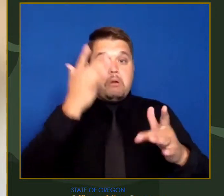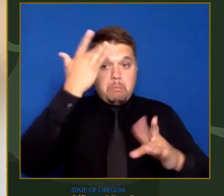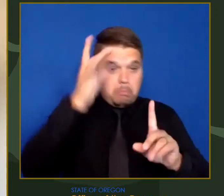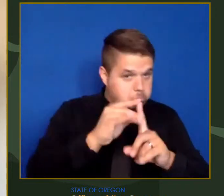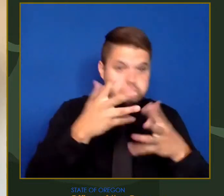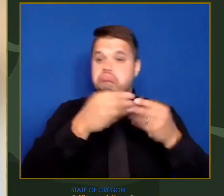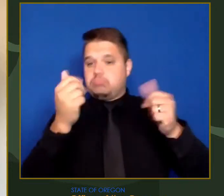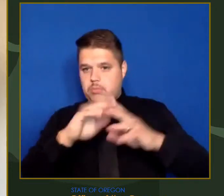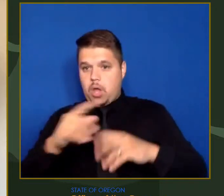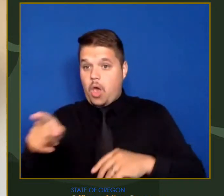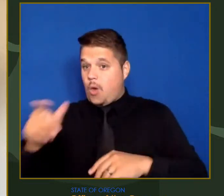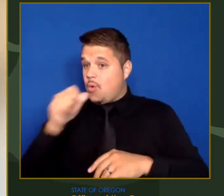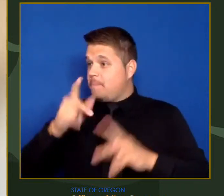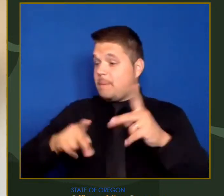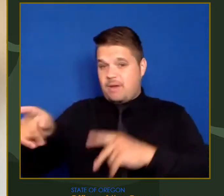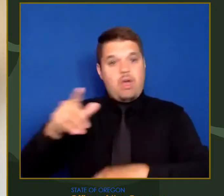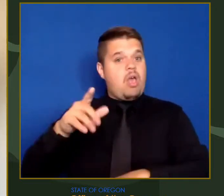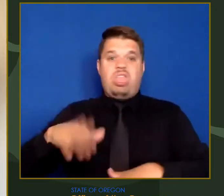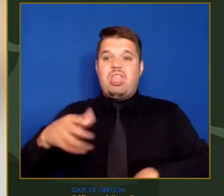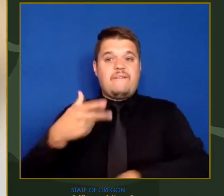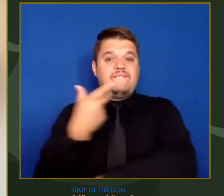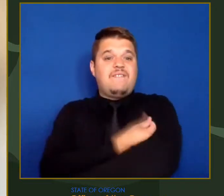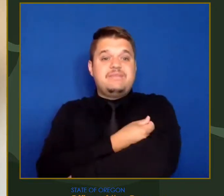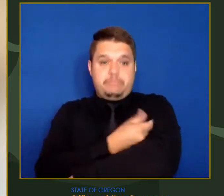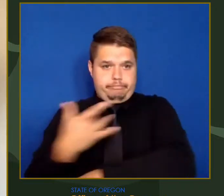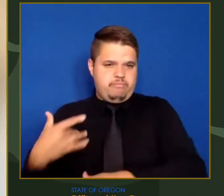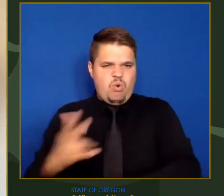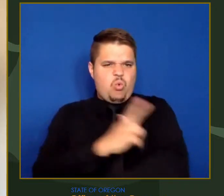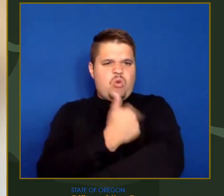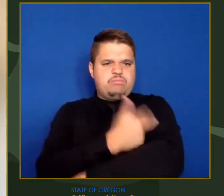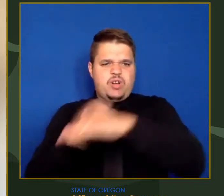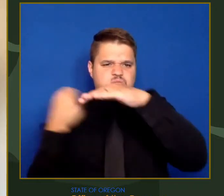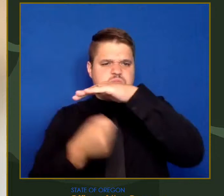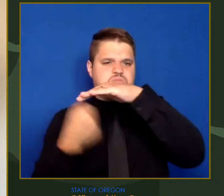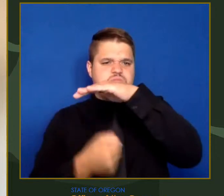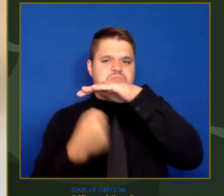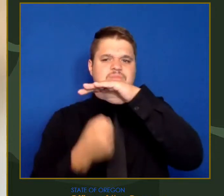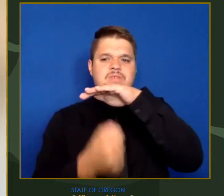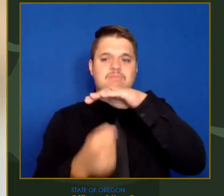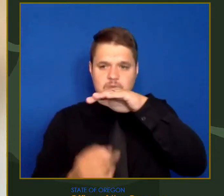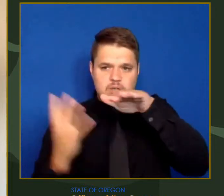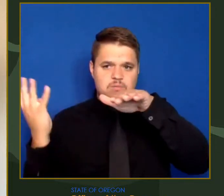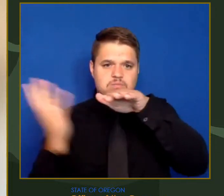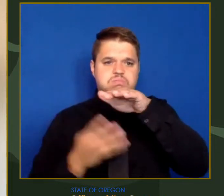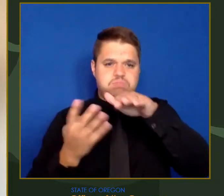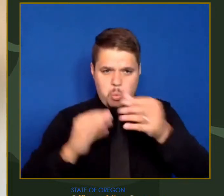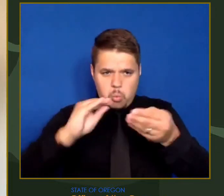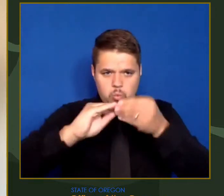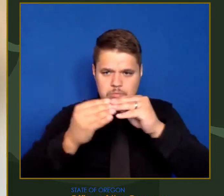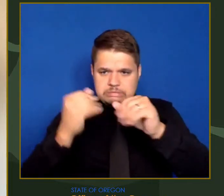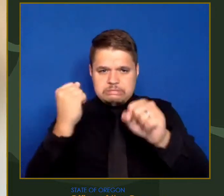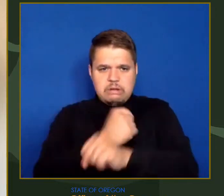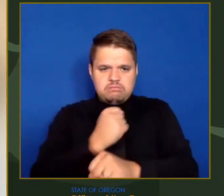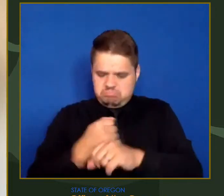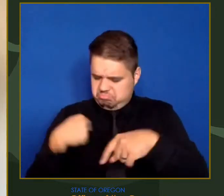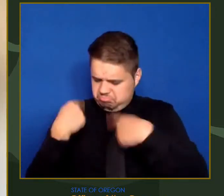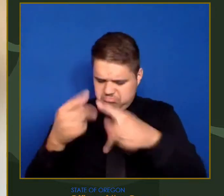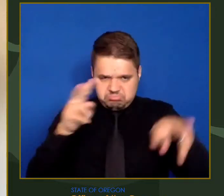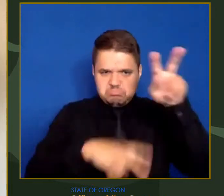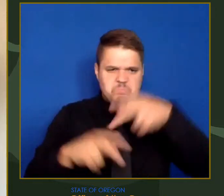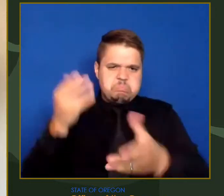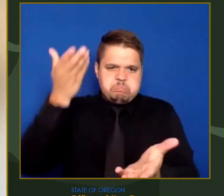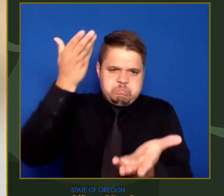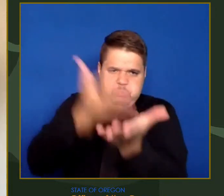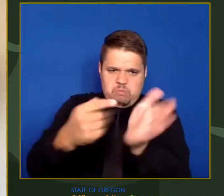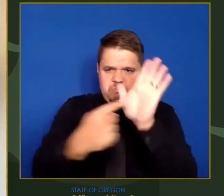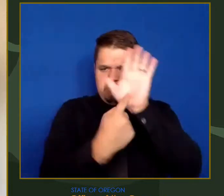hospital. Our numbers really bear this out. I've asked our team this morning to kind of run the numbers again, and the latest data we have